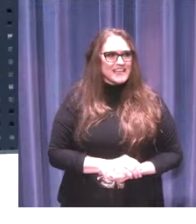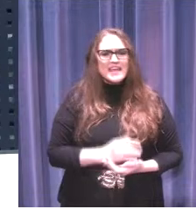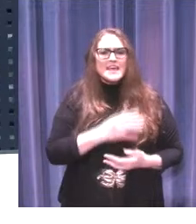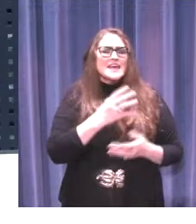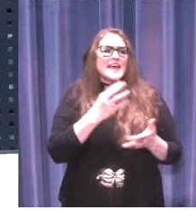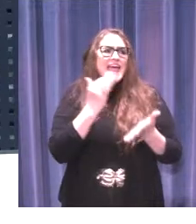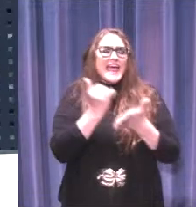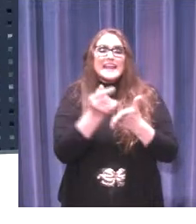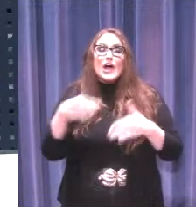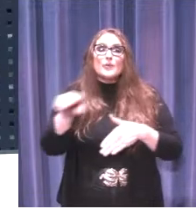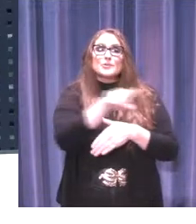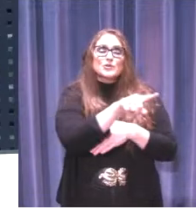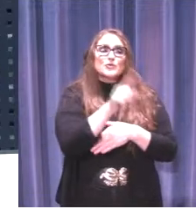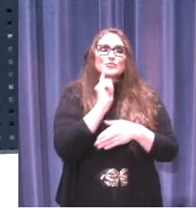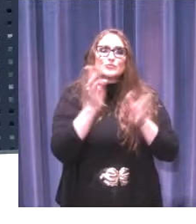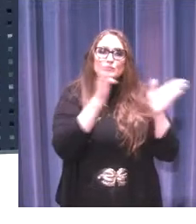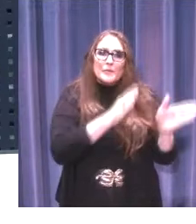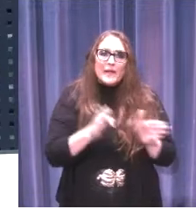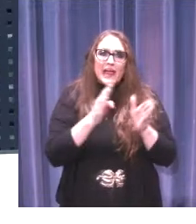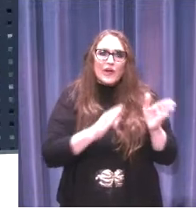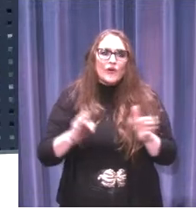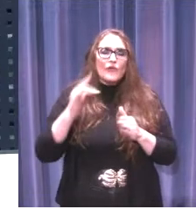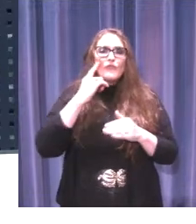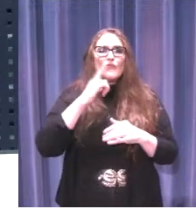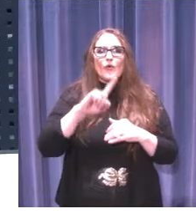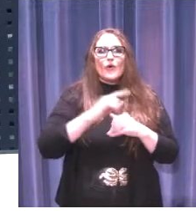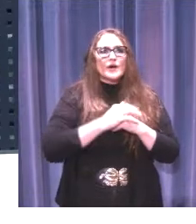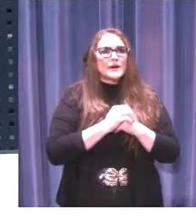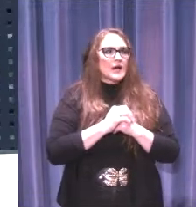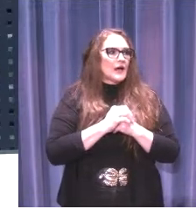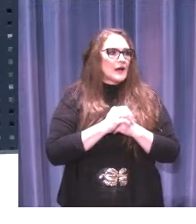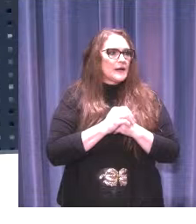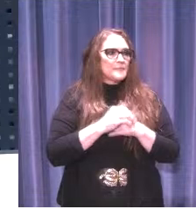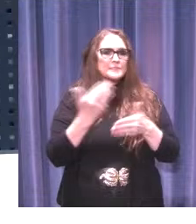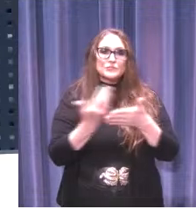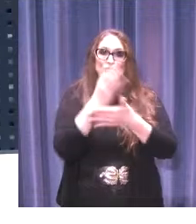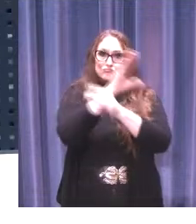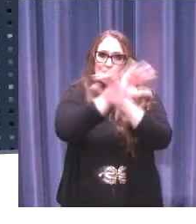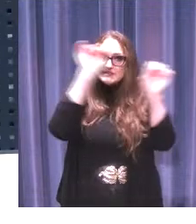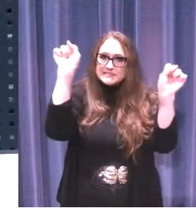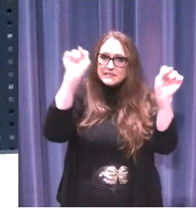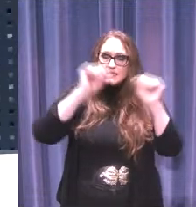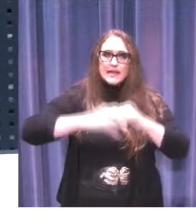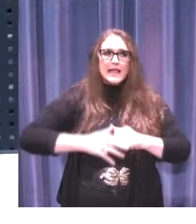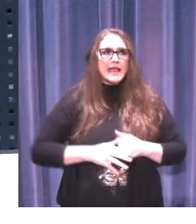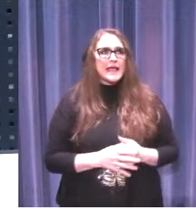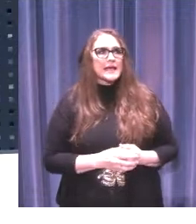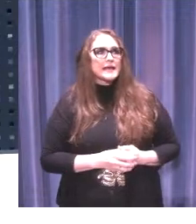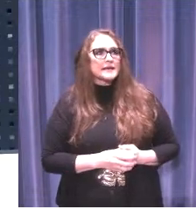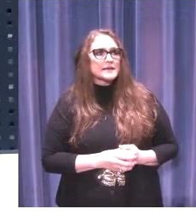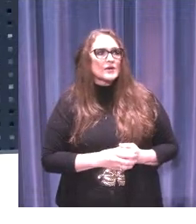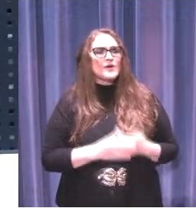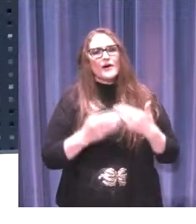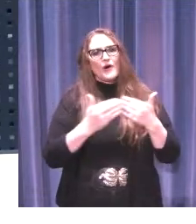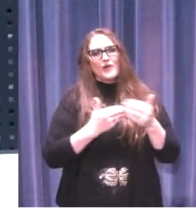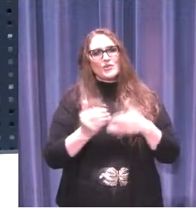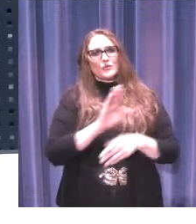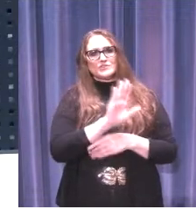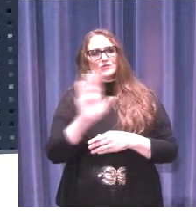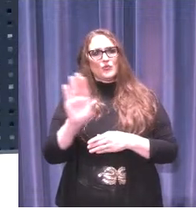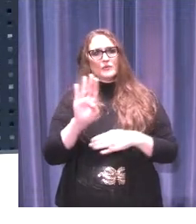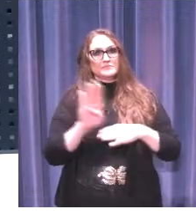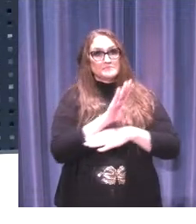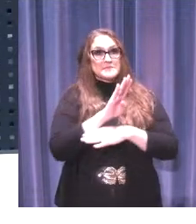And help you to prepare for a new president. And although it's your